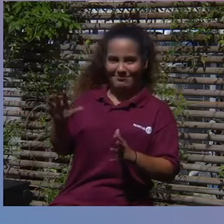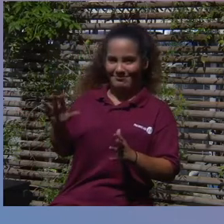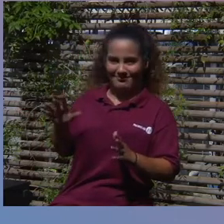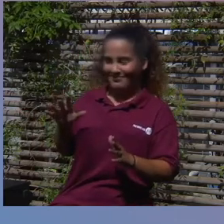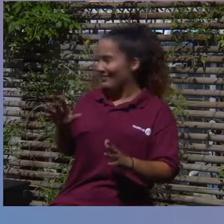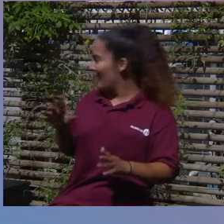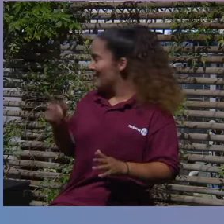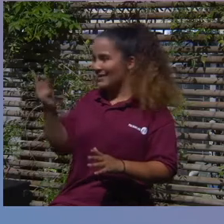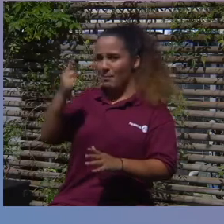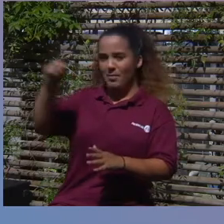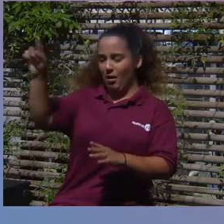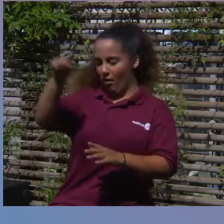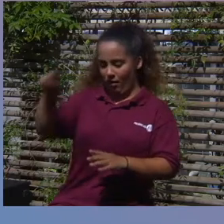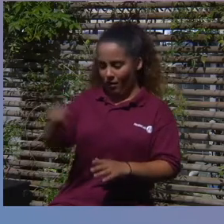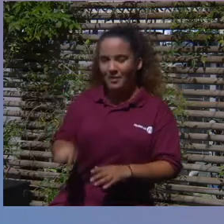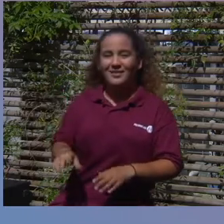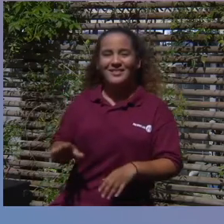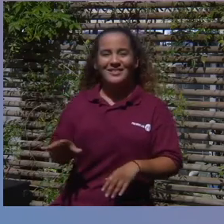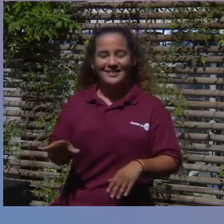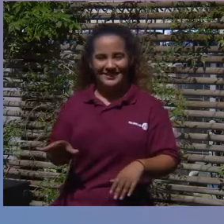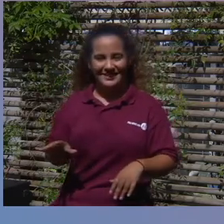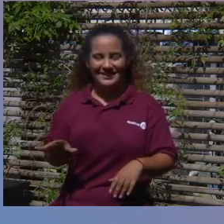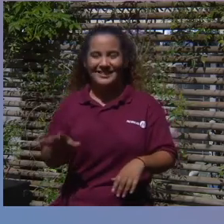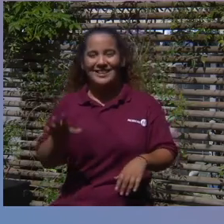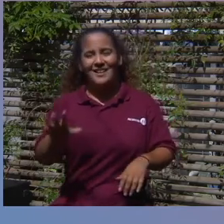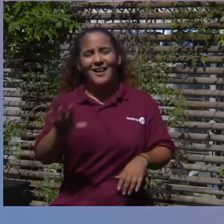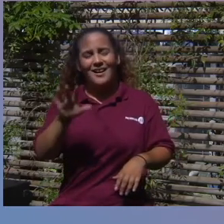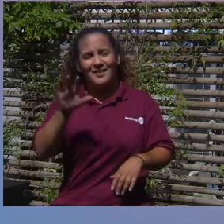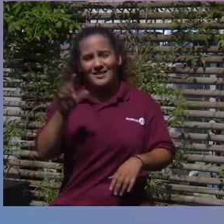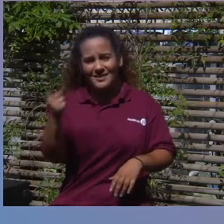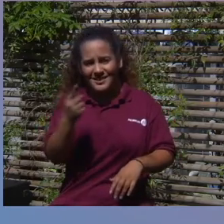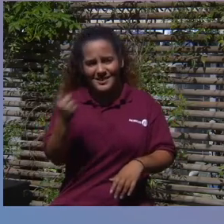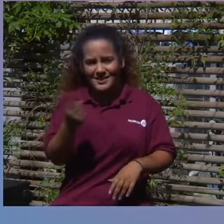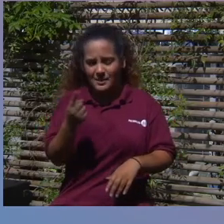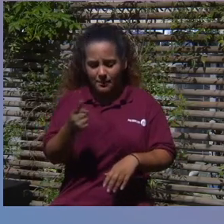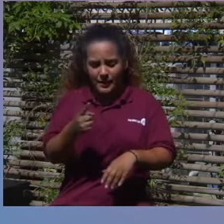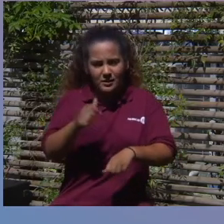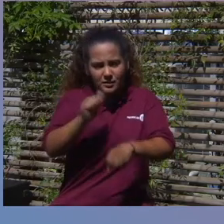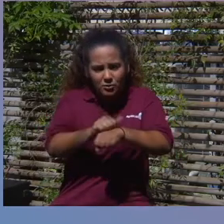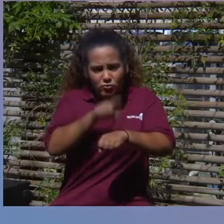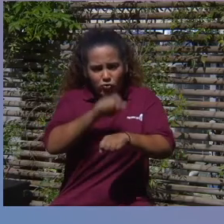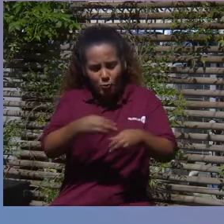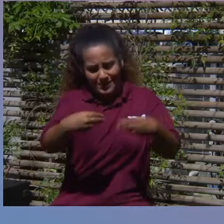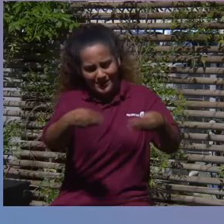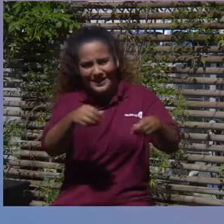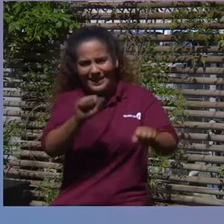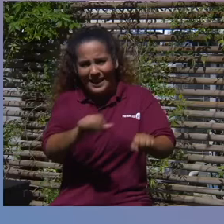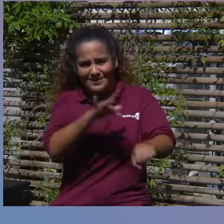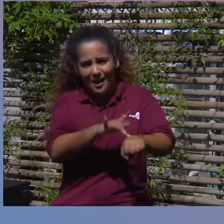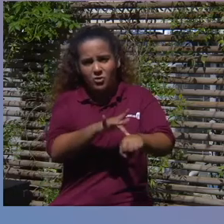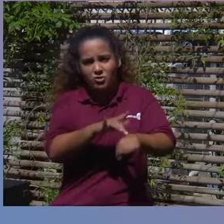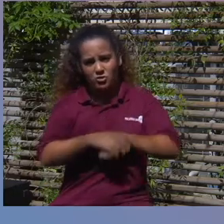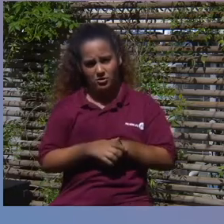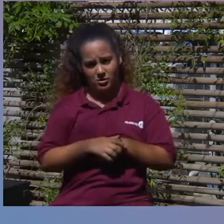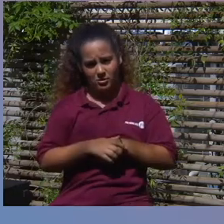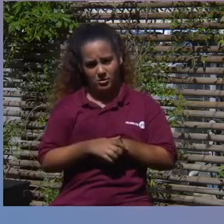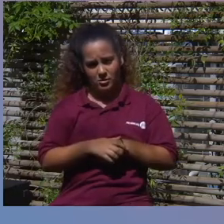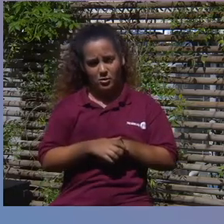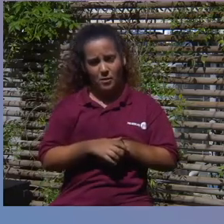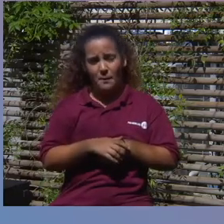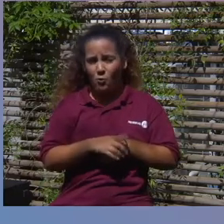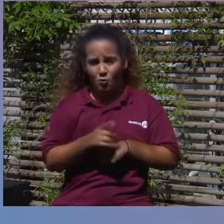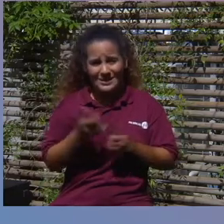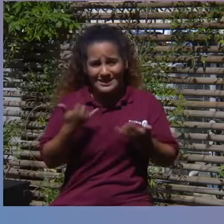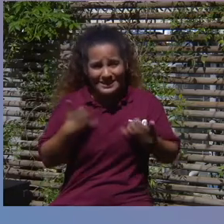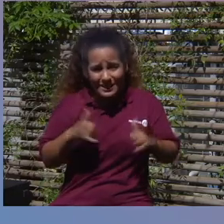It'll fall down and hurt you. But then, what is solid in this world? What? We don't even